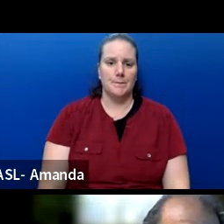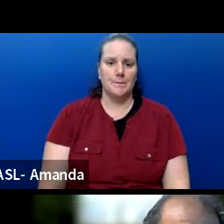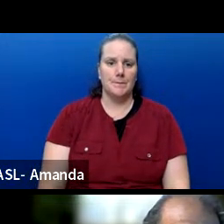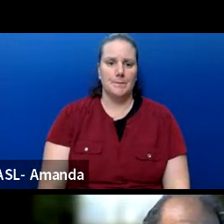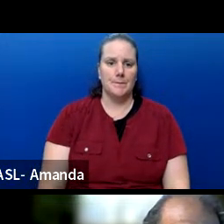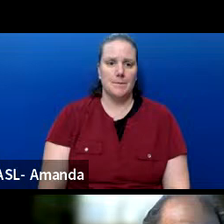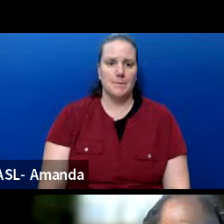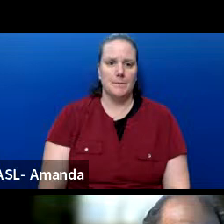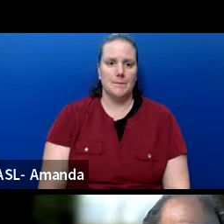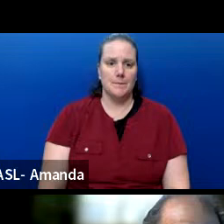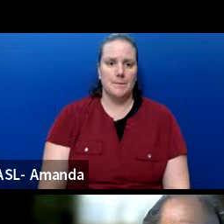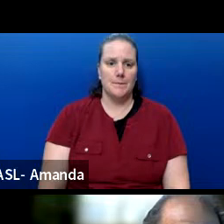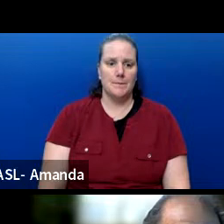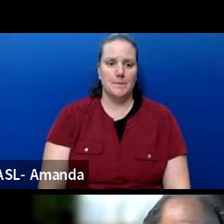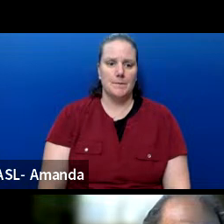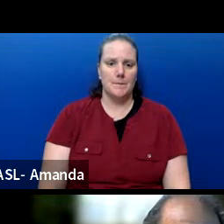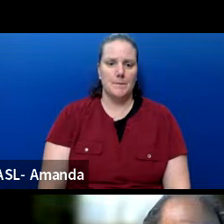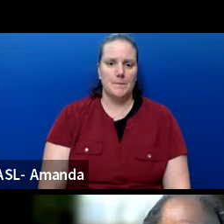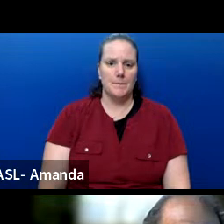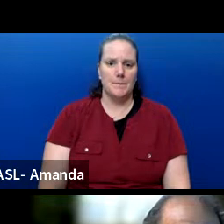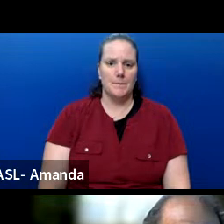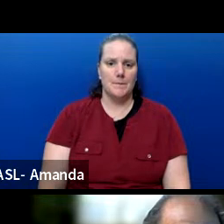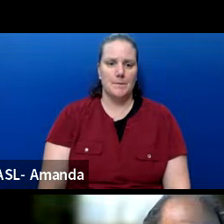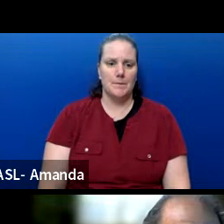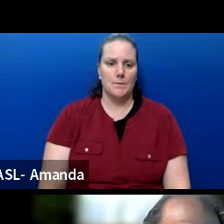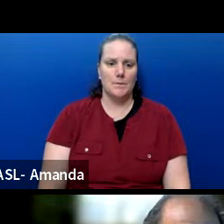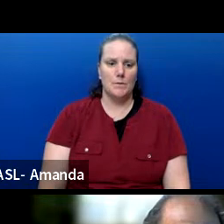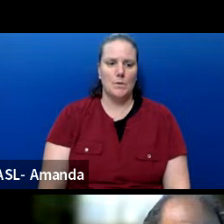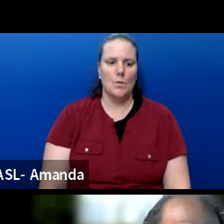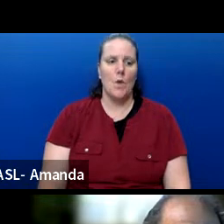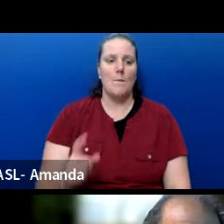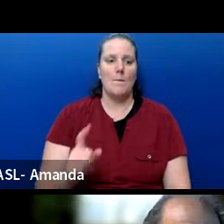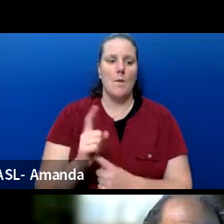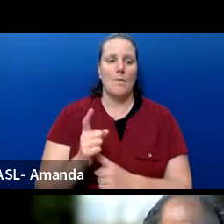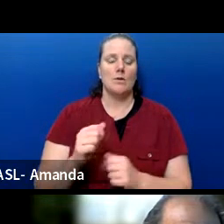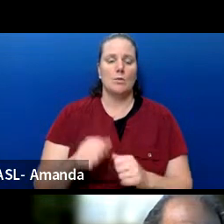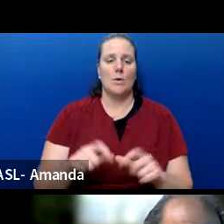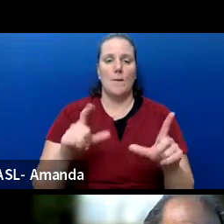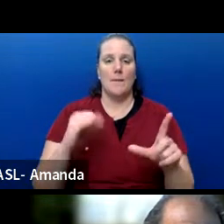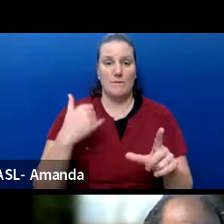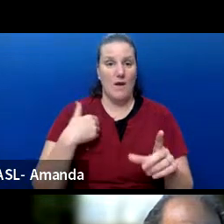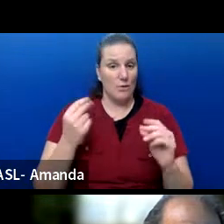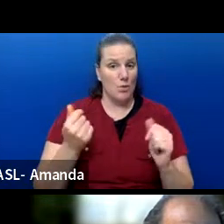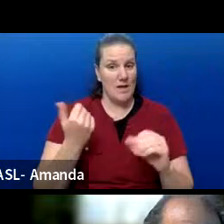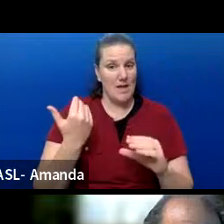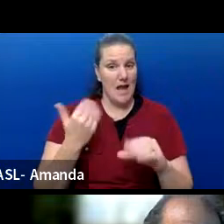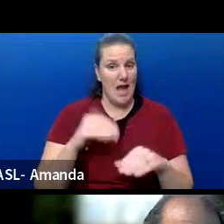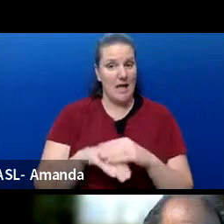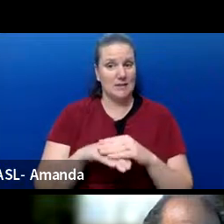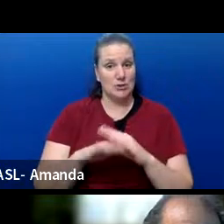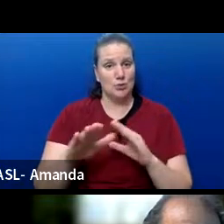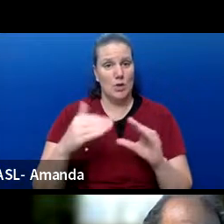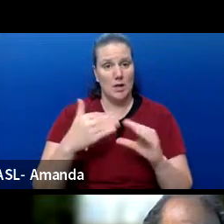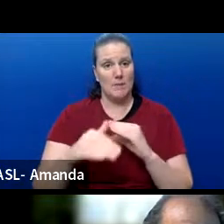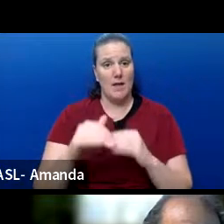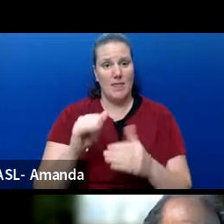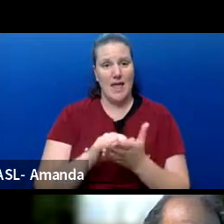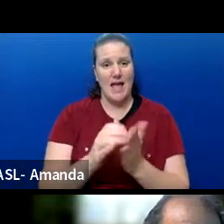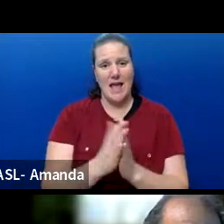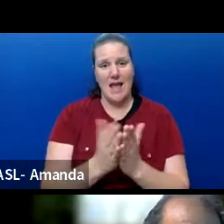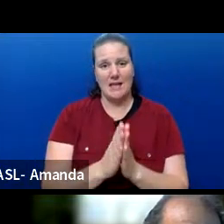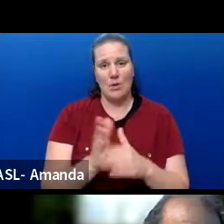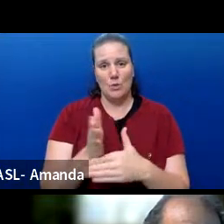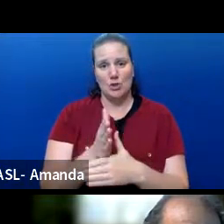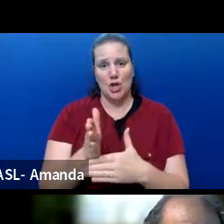It'll just take us a moment to put it up. It's for those who have quick access to your email, it is the handout that was